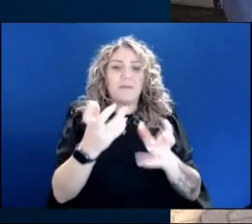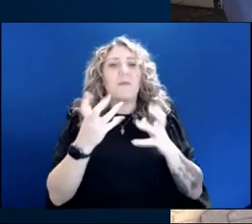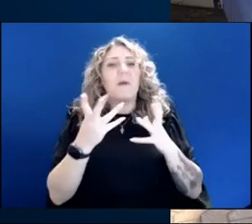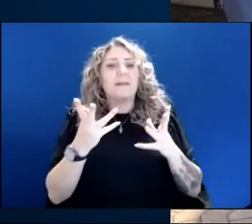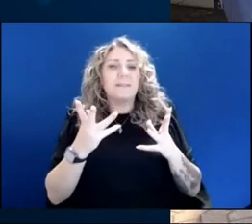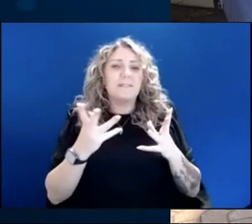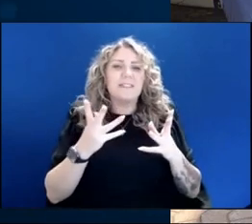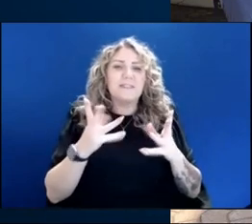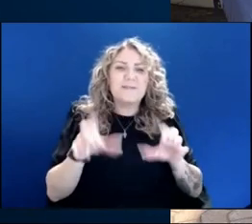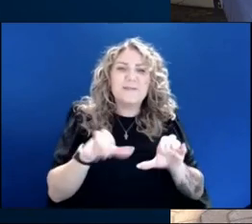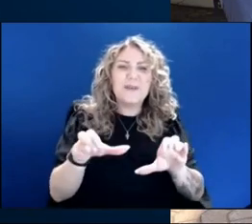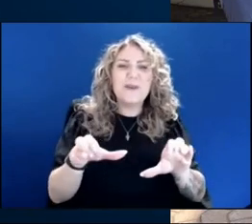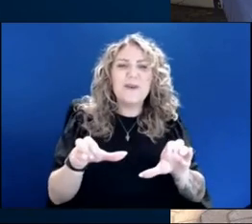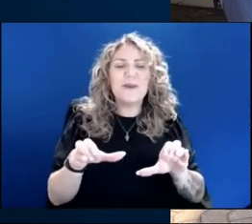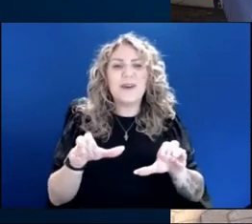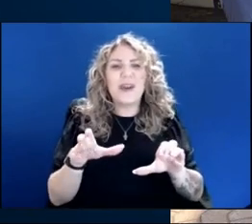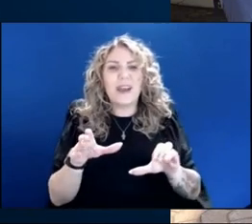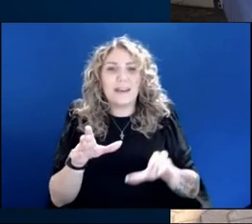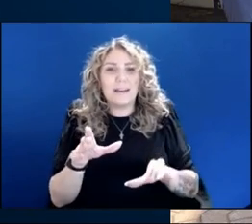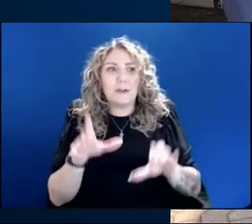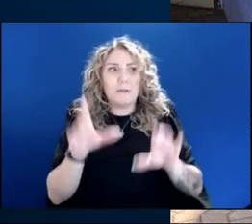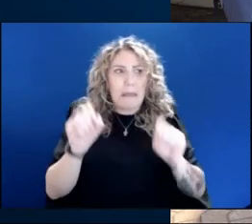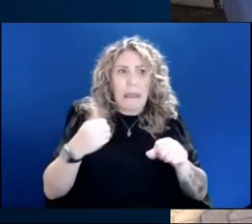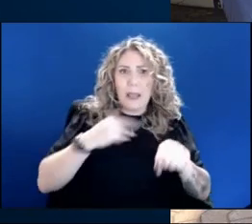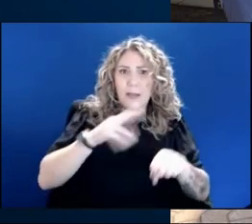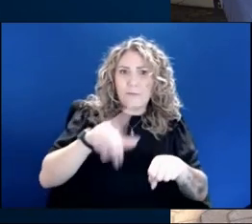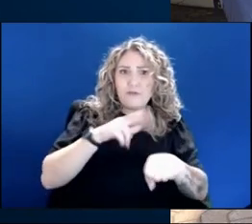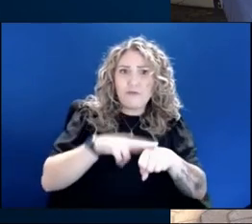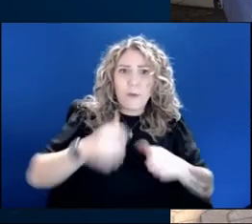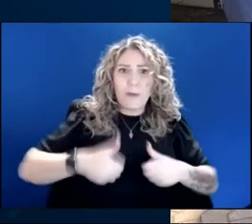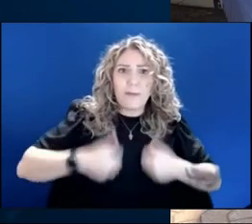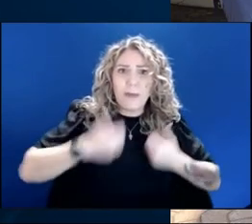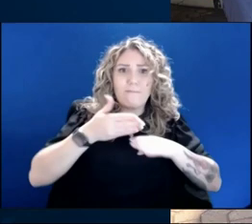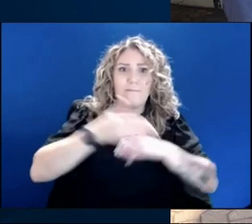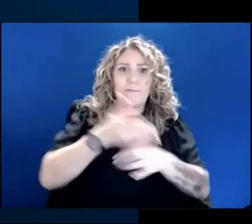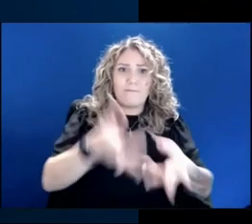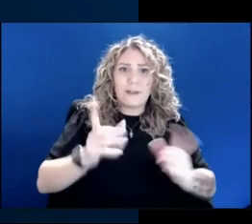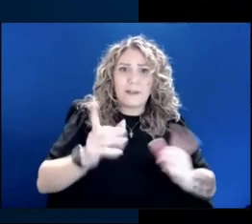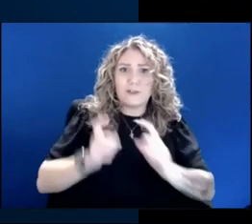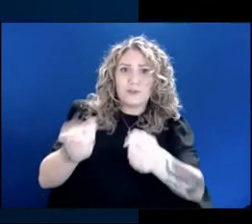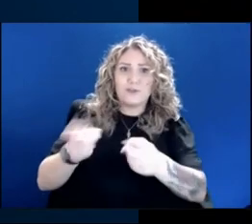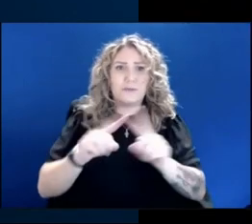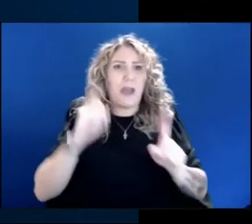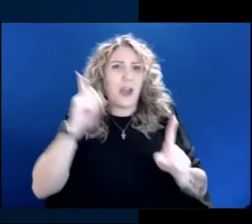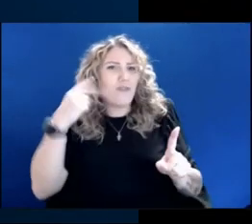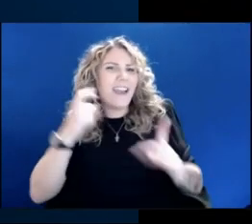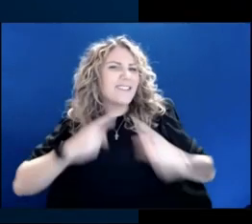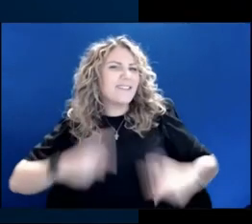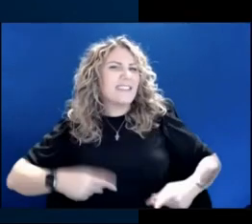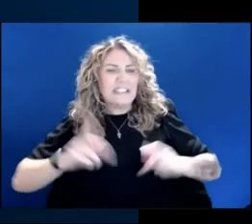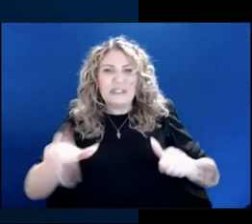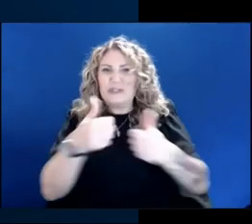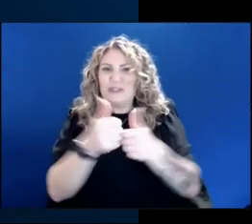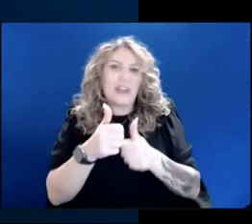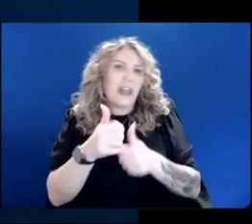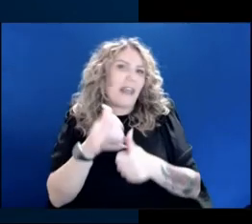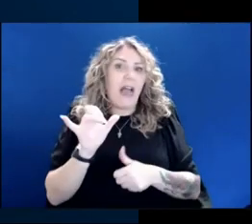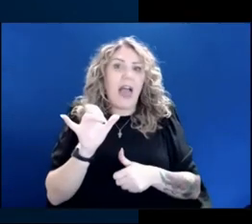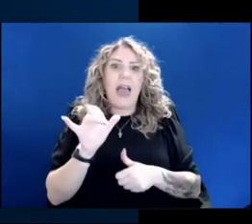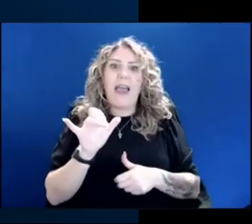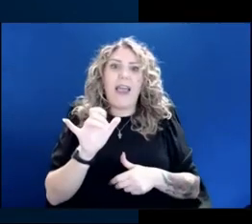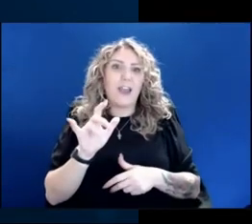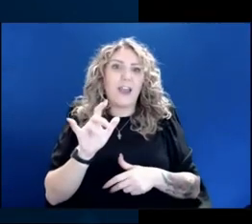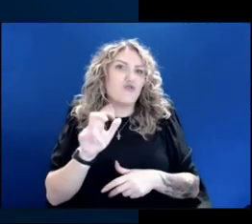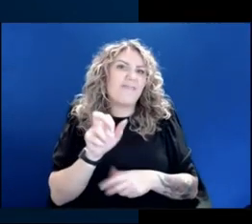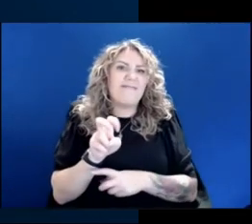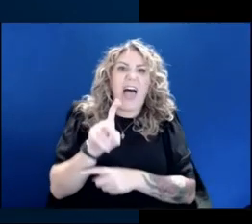everyone, you know, not only can you have a normal life after you donate a kidney, but you could do all kinds of crazy physical challenges like climb Kilimanjaro. So it